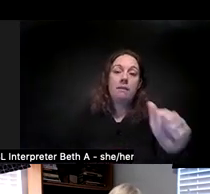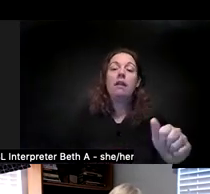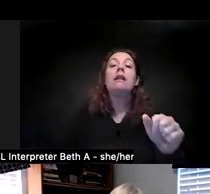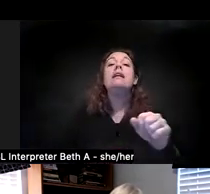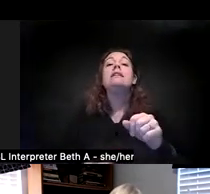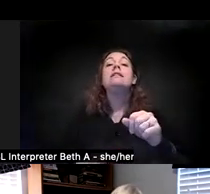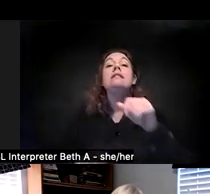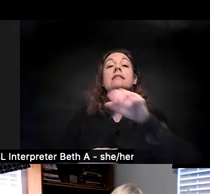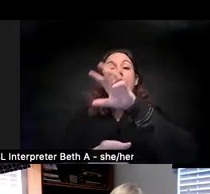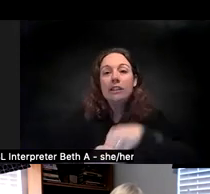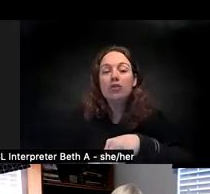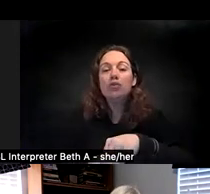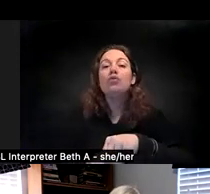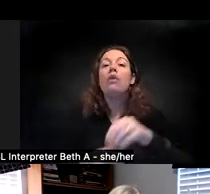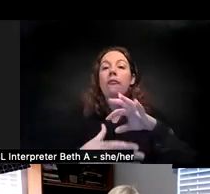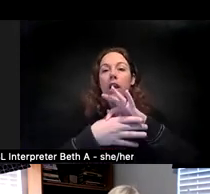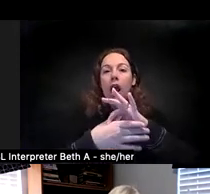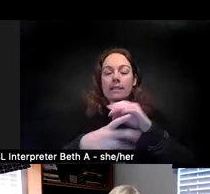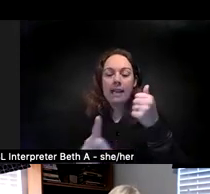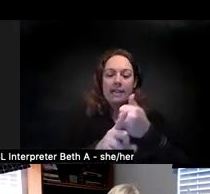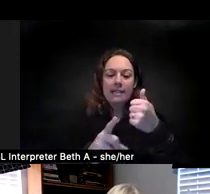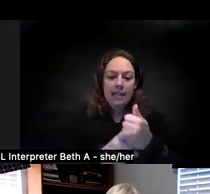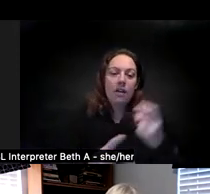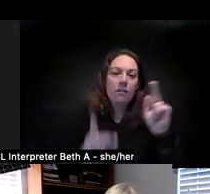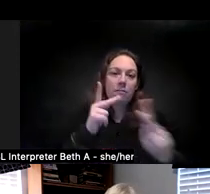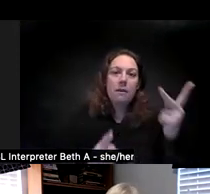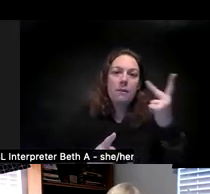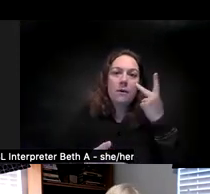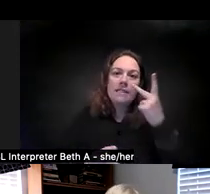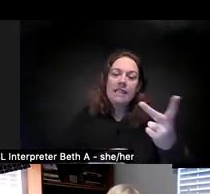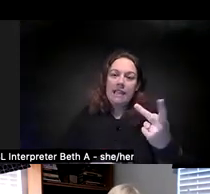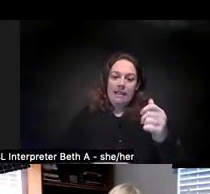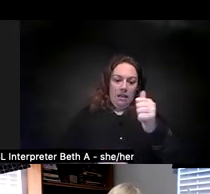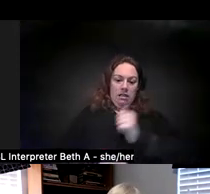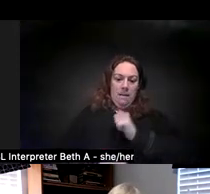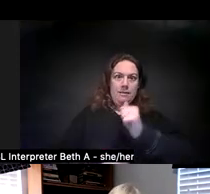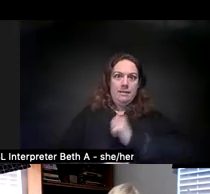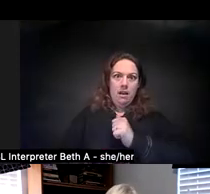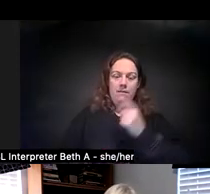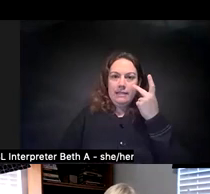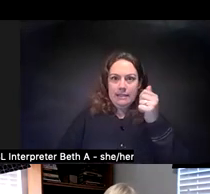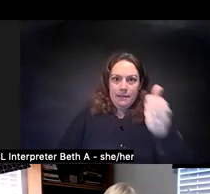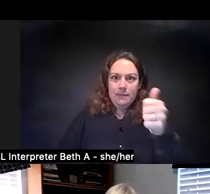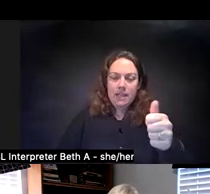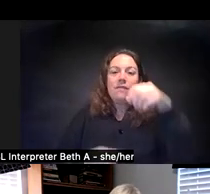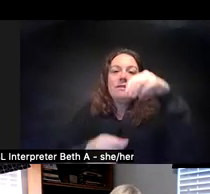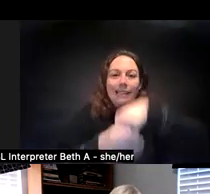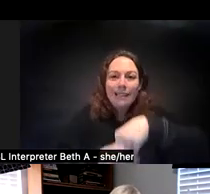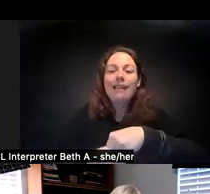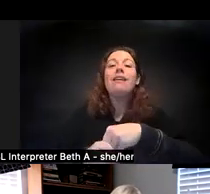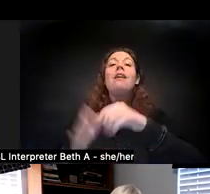see reflections of themselves, their own stories when they are in the theater or in the museum or